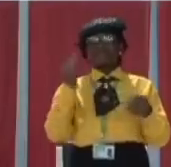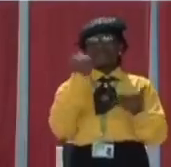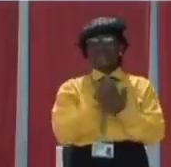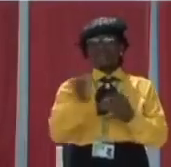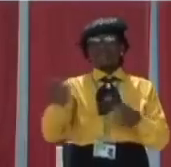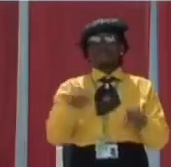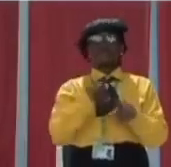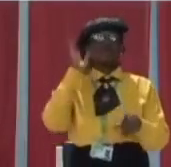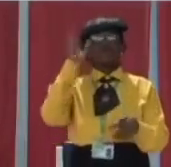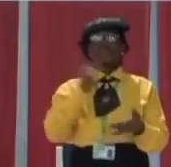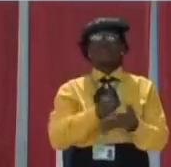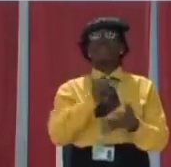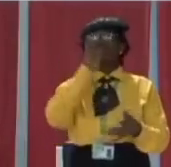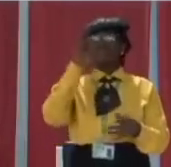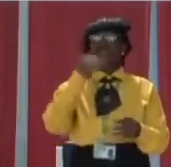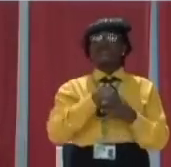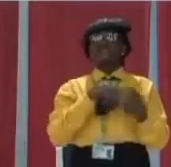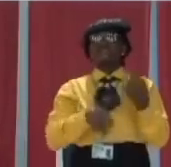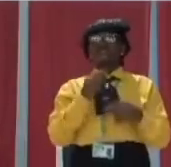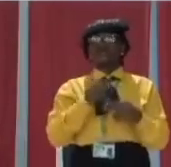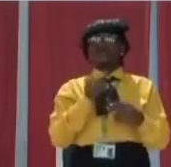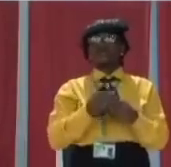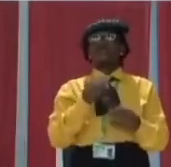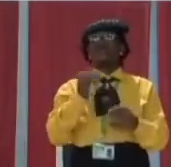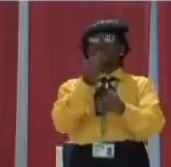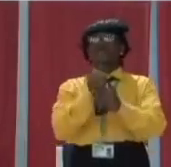Yes. Receive fresh anointing. Yes.